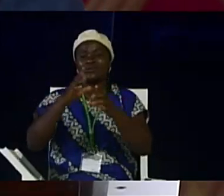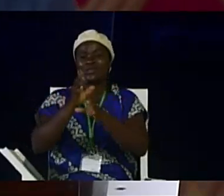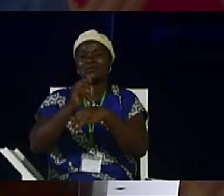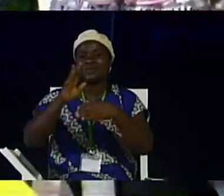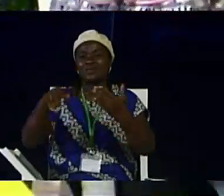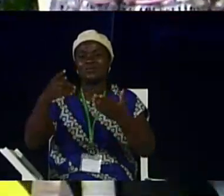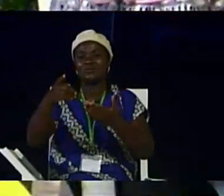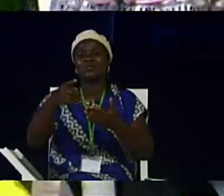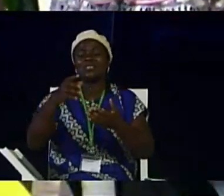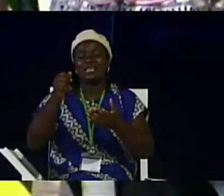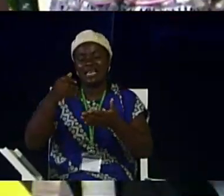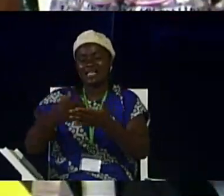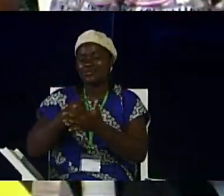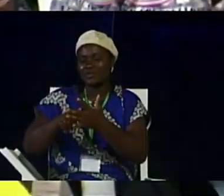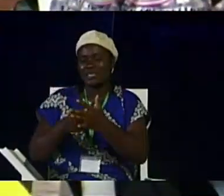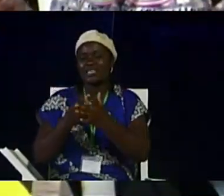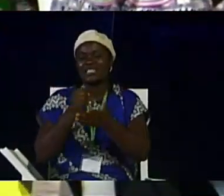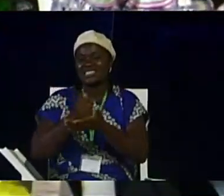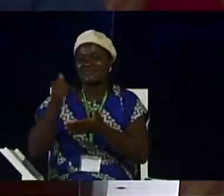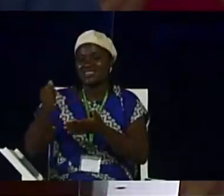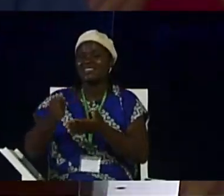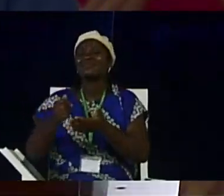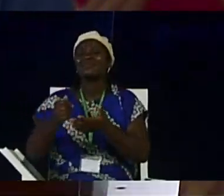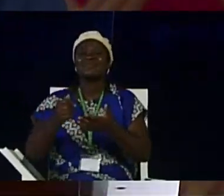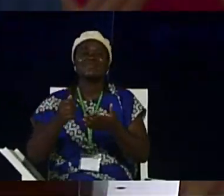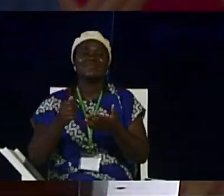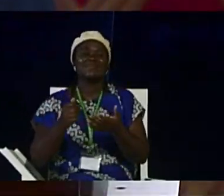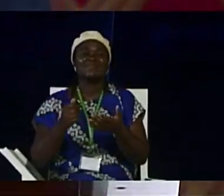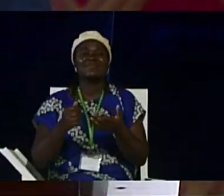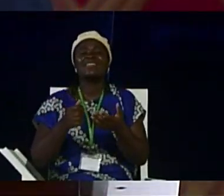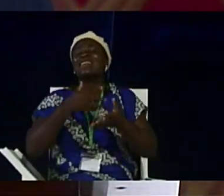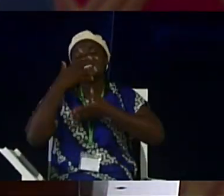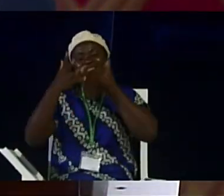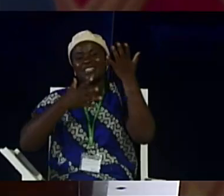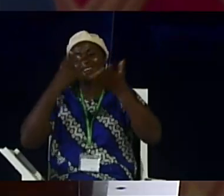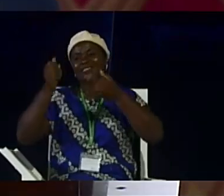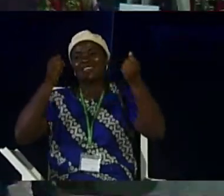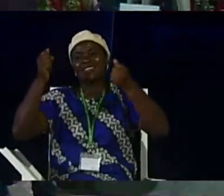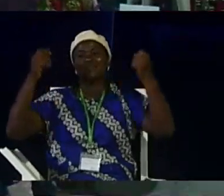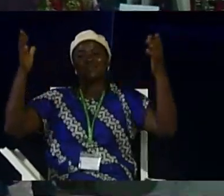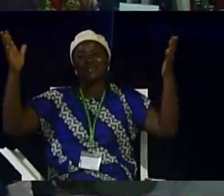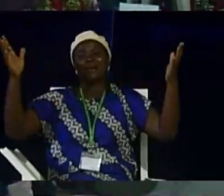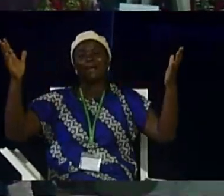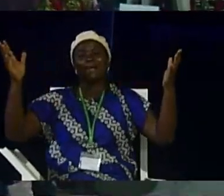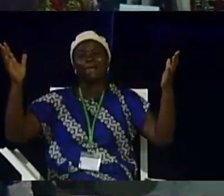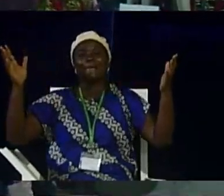beginning. Oh, come on, if you believe I'm talking to you, shout hallelujah.